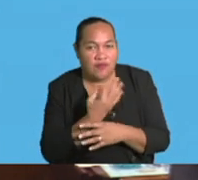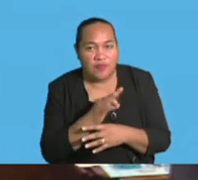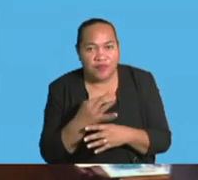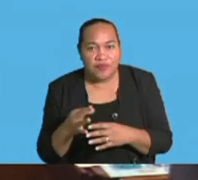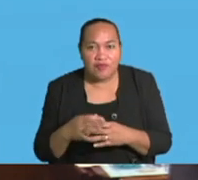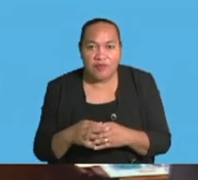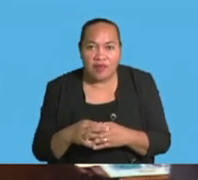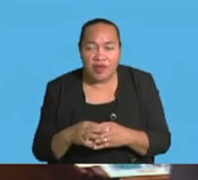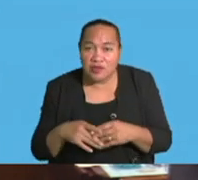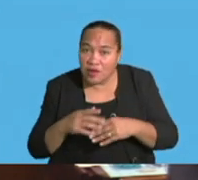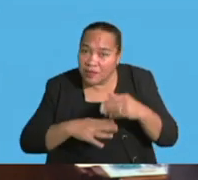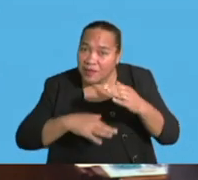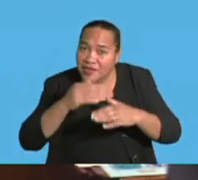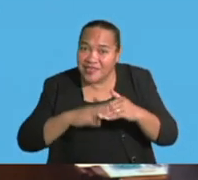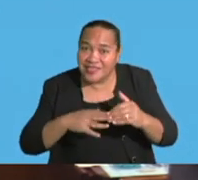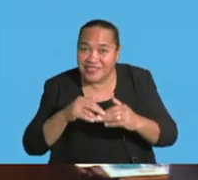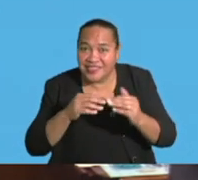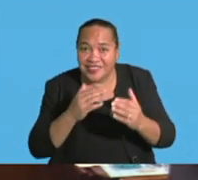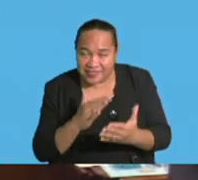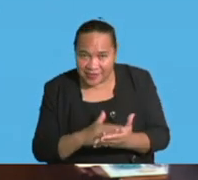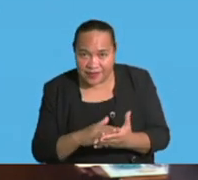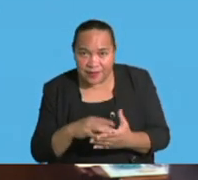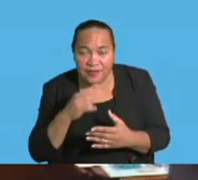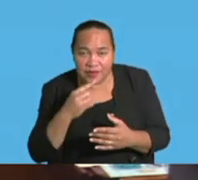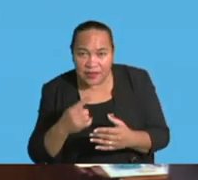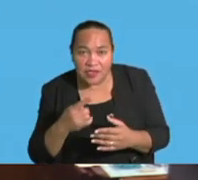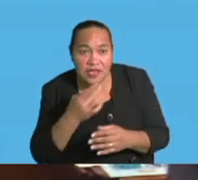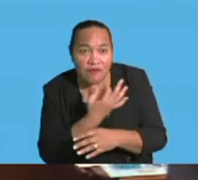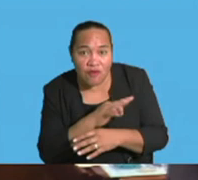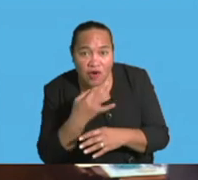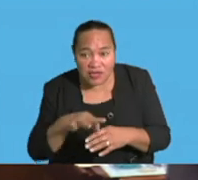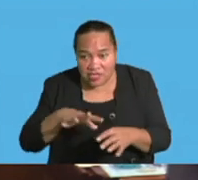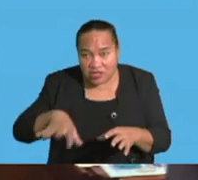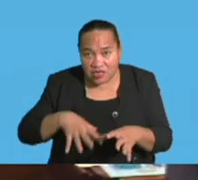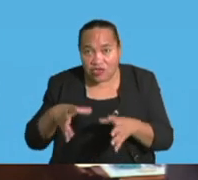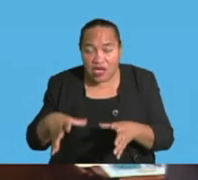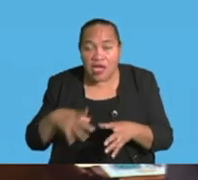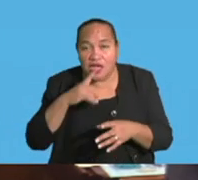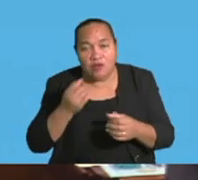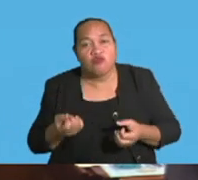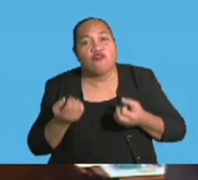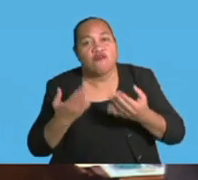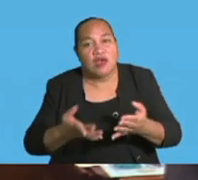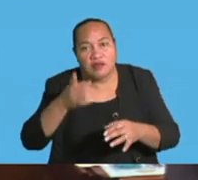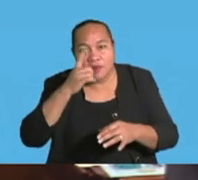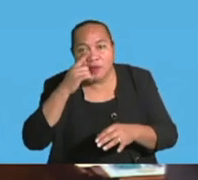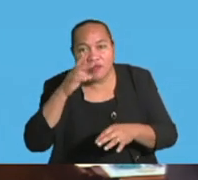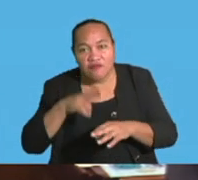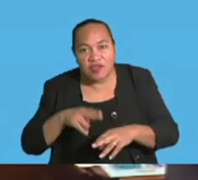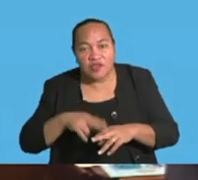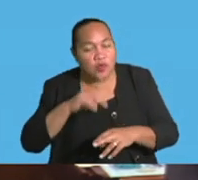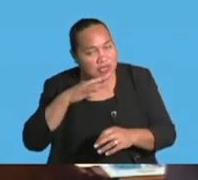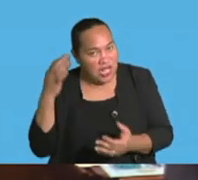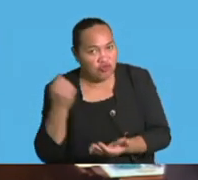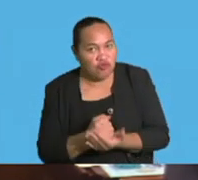building certainty in an uncertain world, the certainty that the forestry sector can provide to the people of Fiji is the